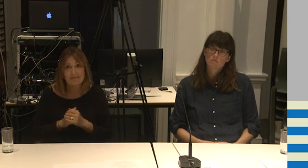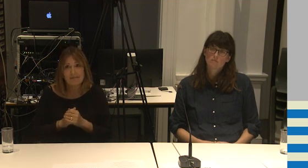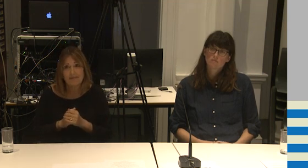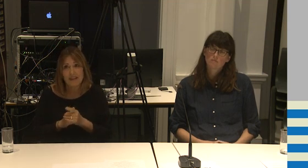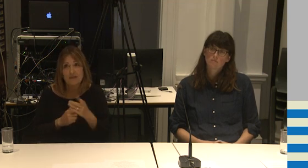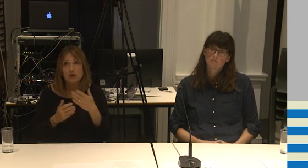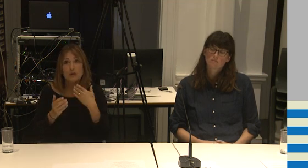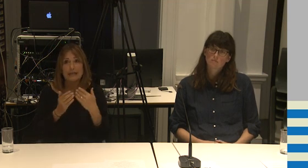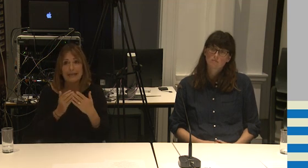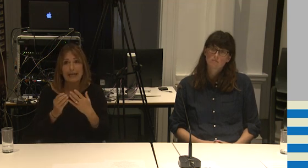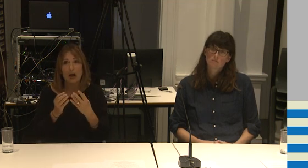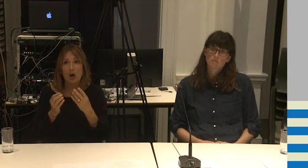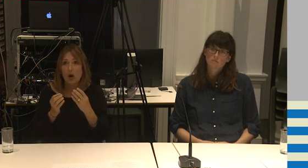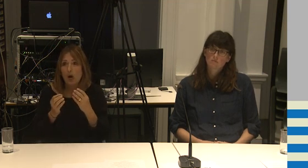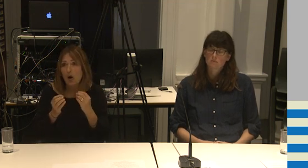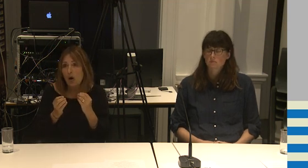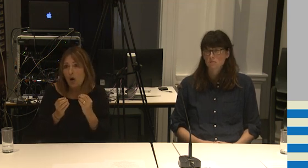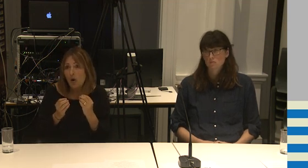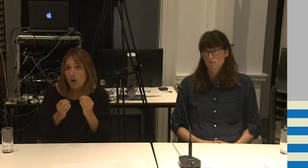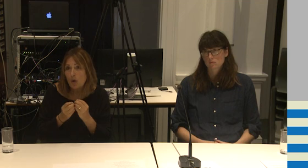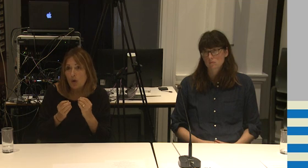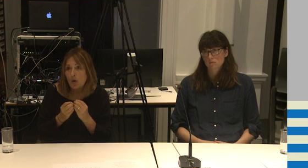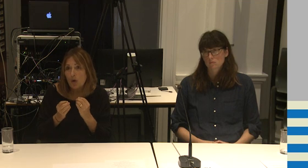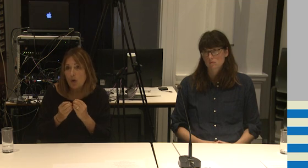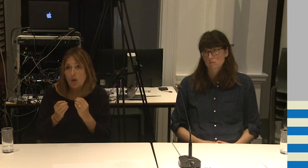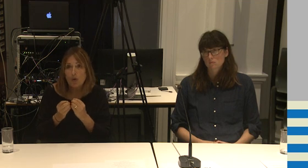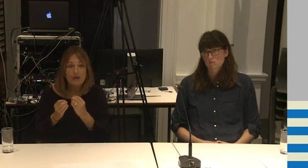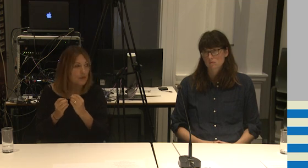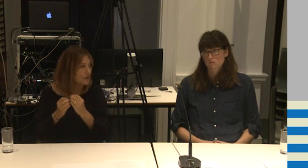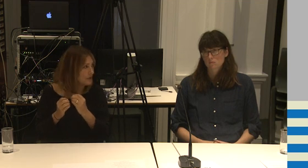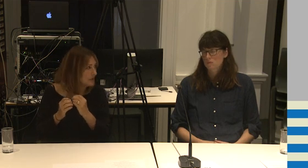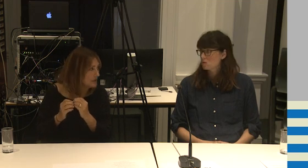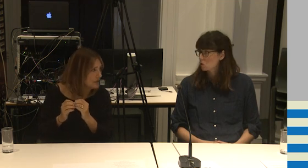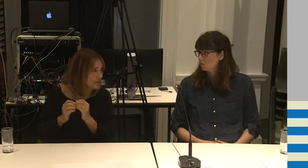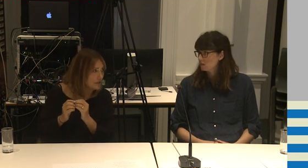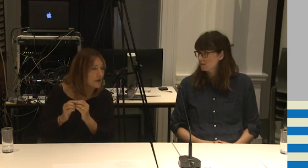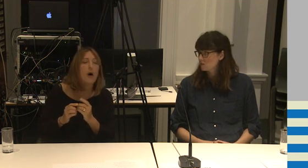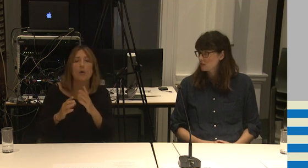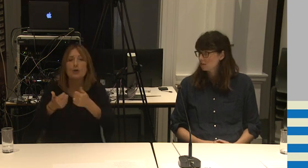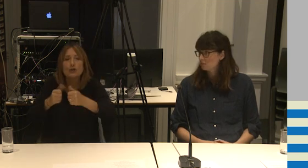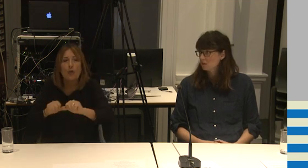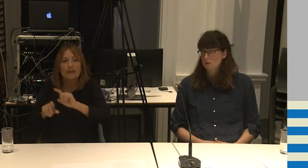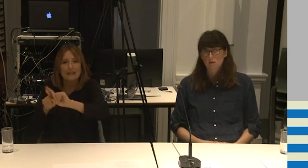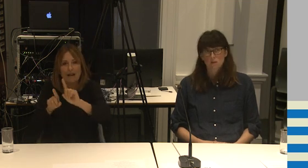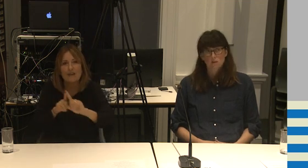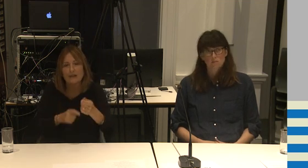you're dealing with solving diversity, then you're looking at it from the wrong position.